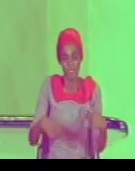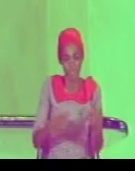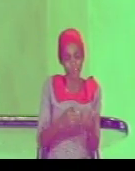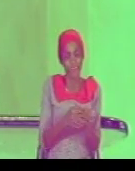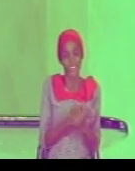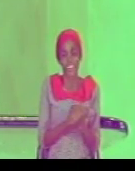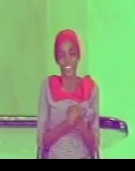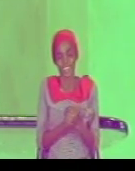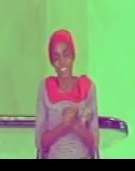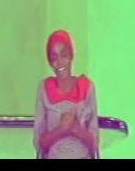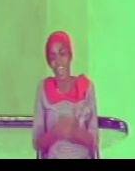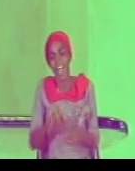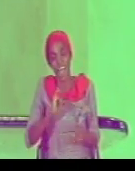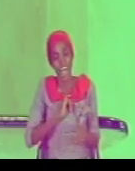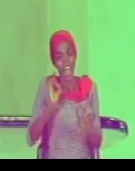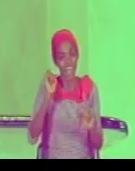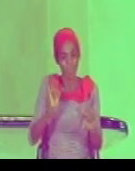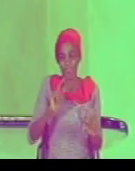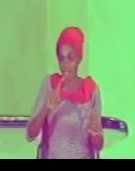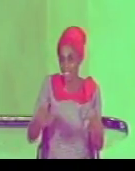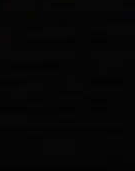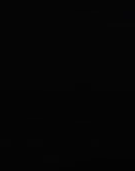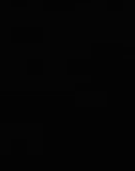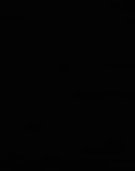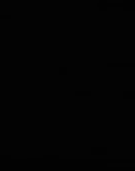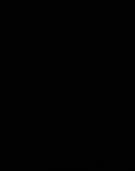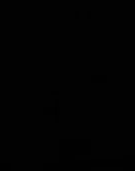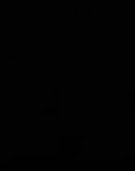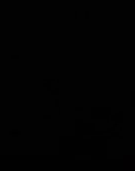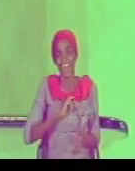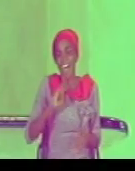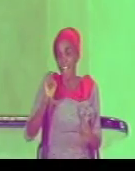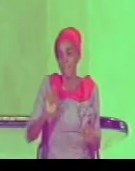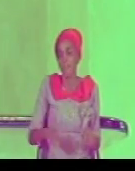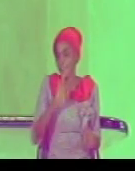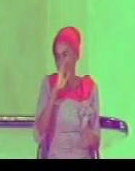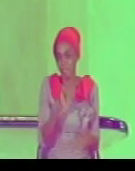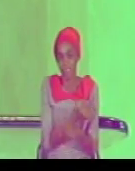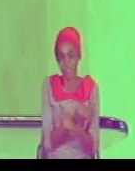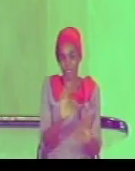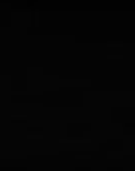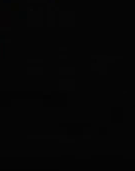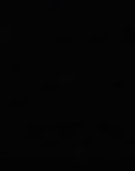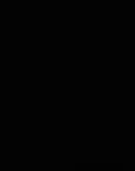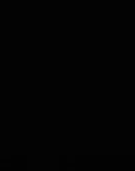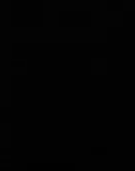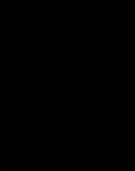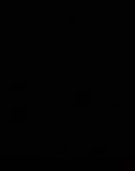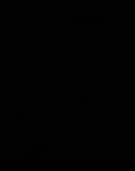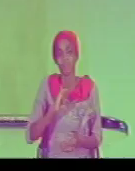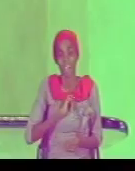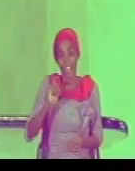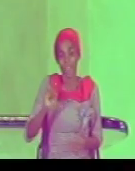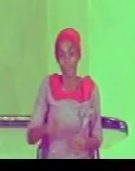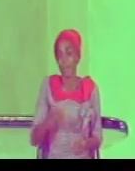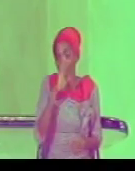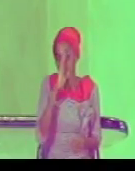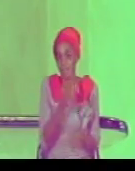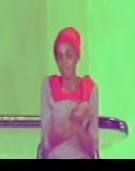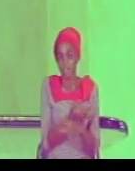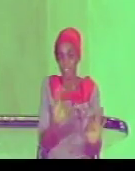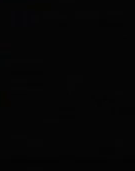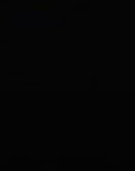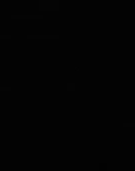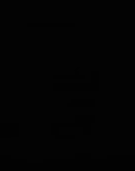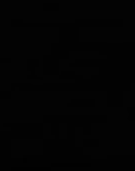be free today. The Lord will touch your life. The Lord will heal you now.